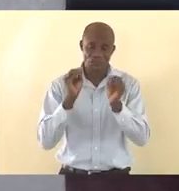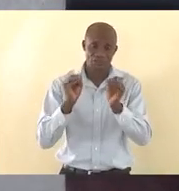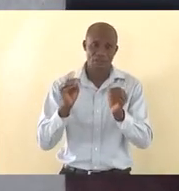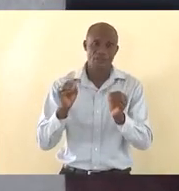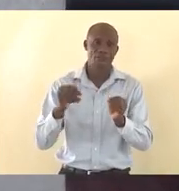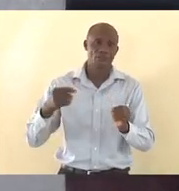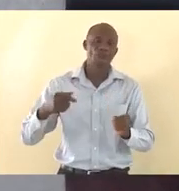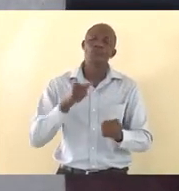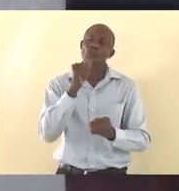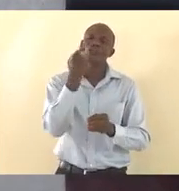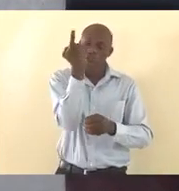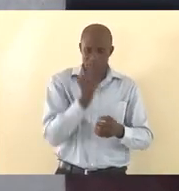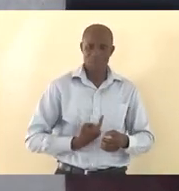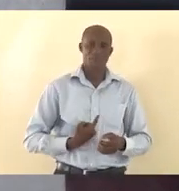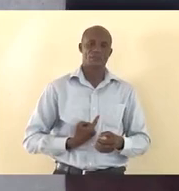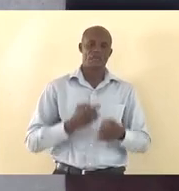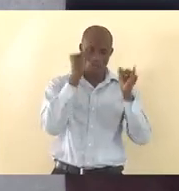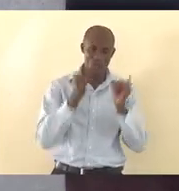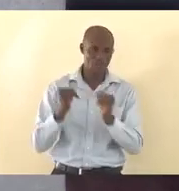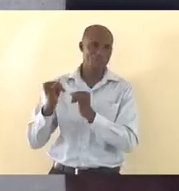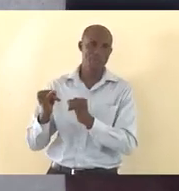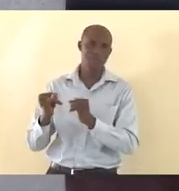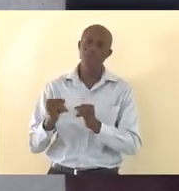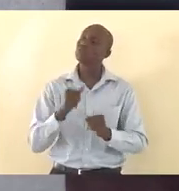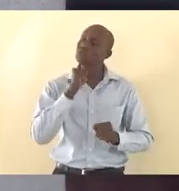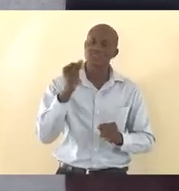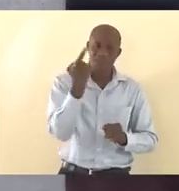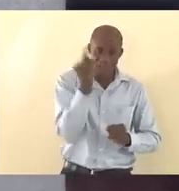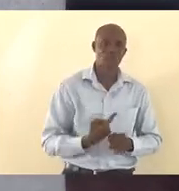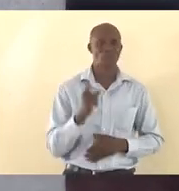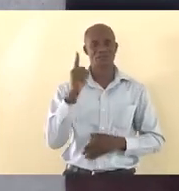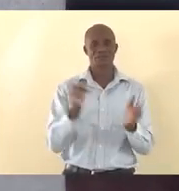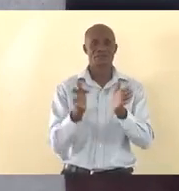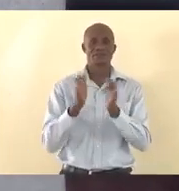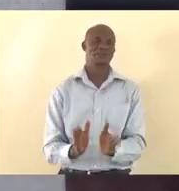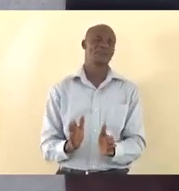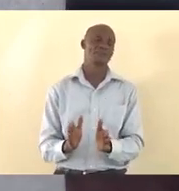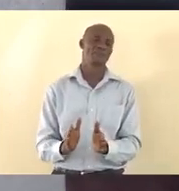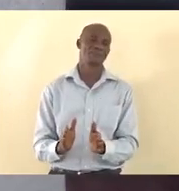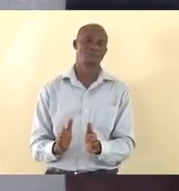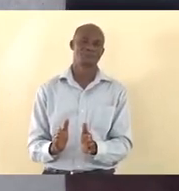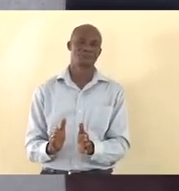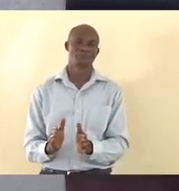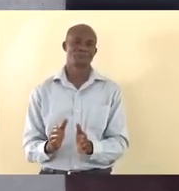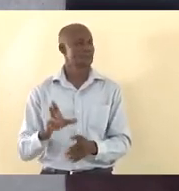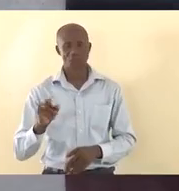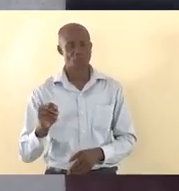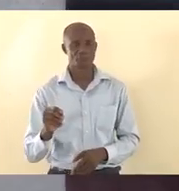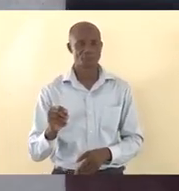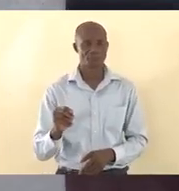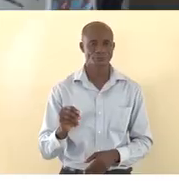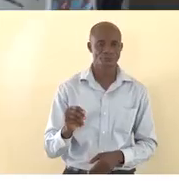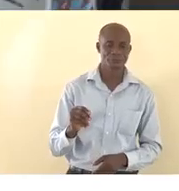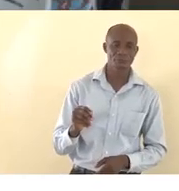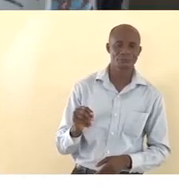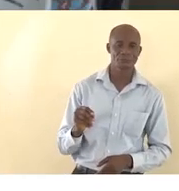no such thing as a solitary Christian. I have been saying this ad infinitum. No such thing as a solitary Christian.